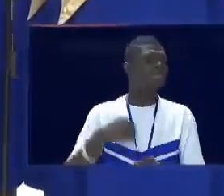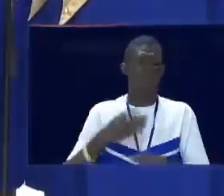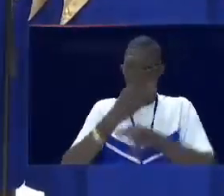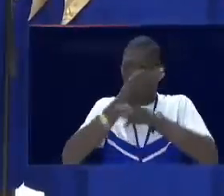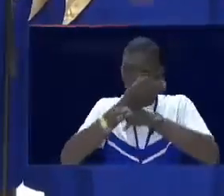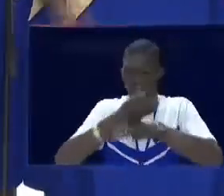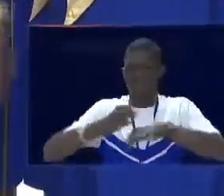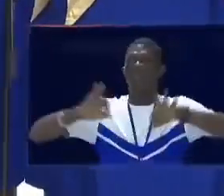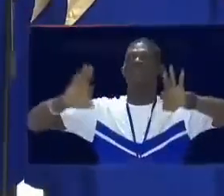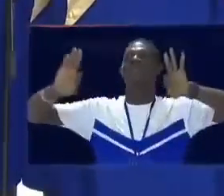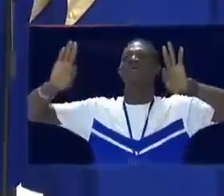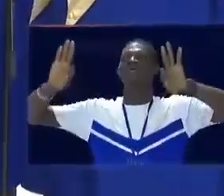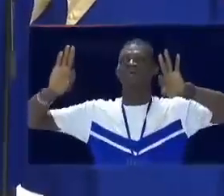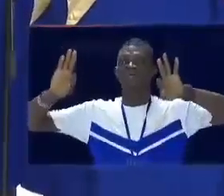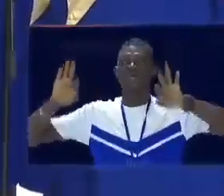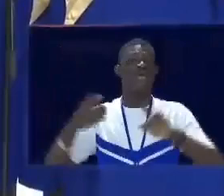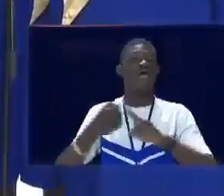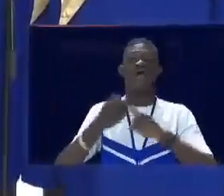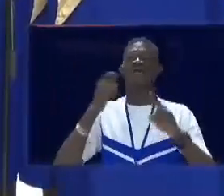me free.